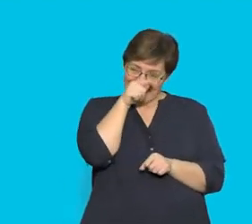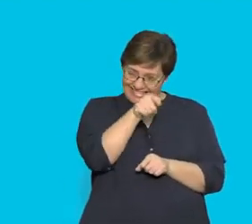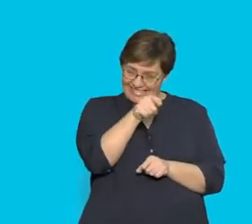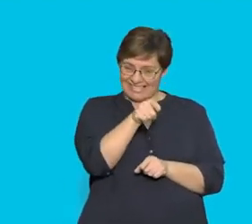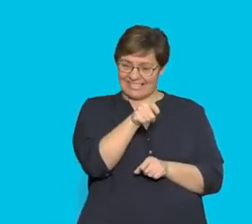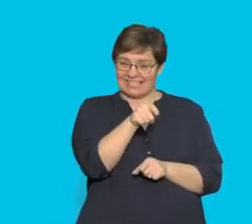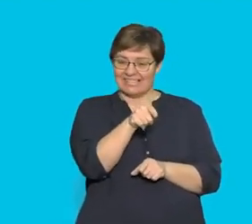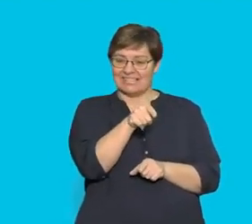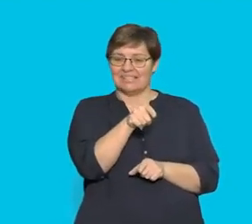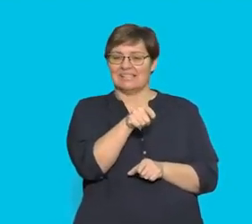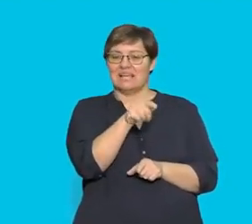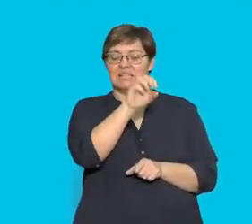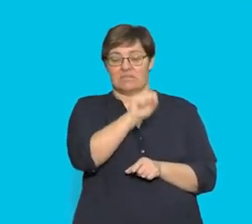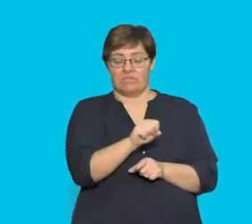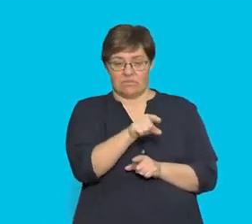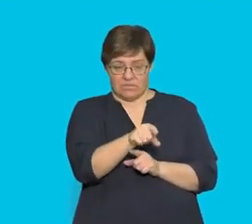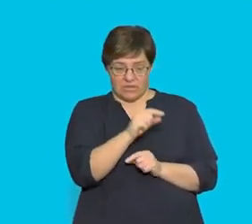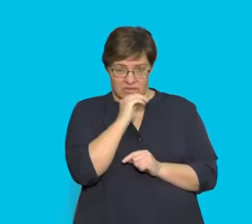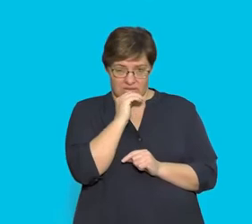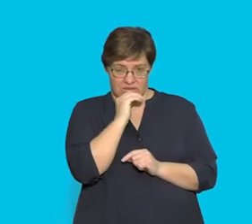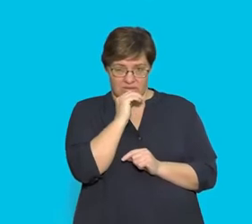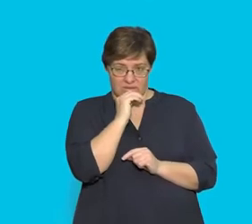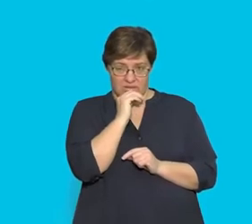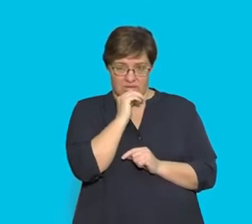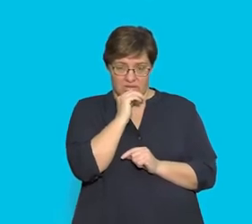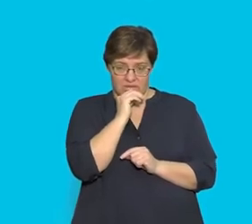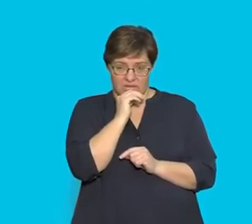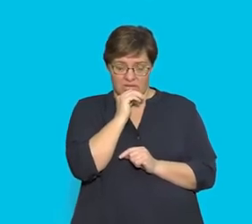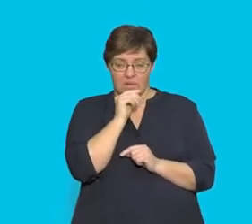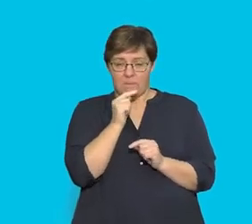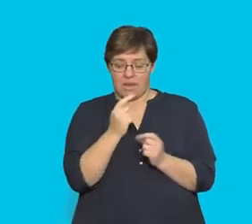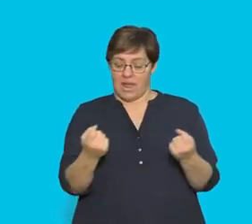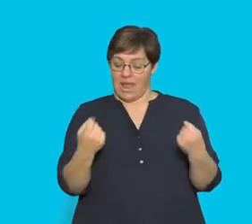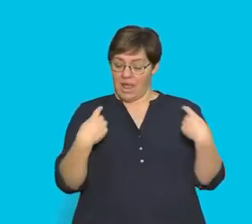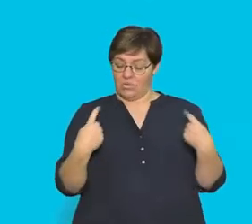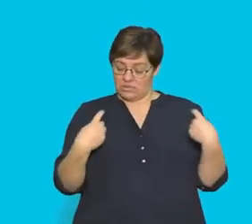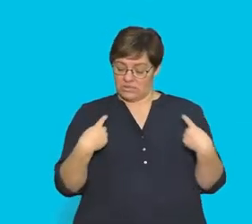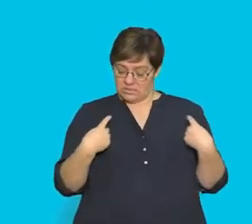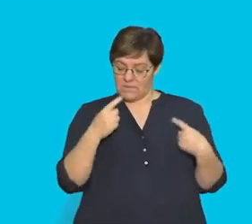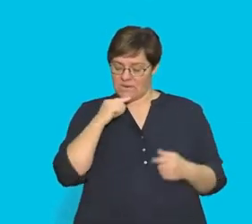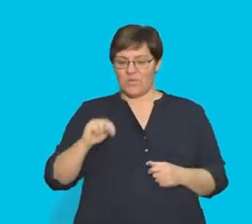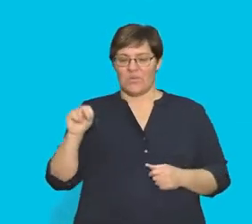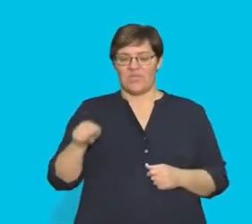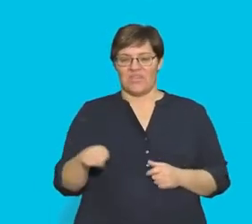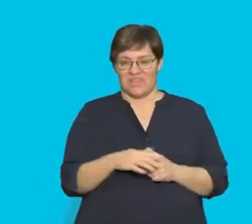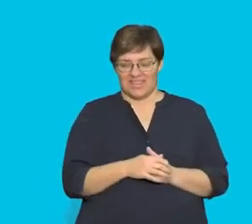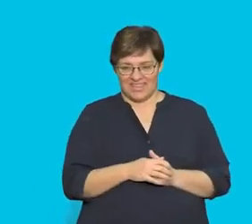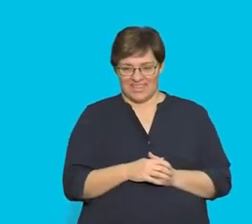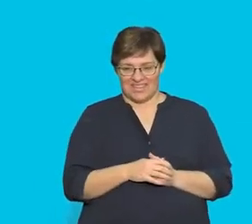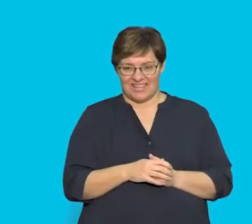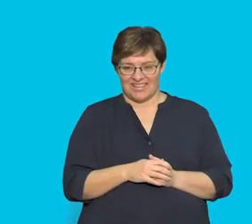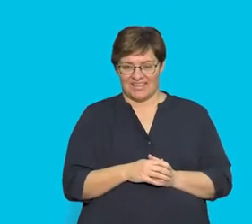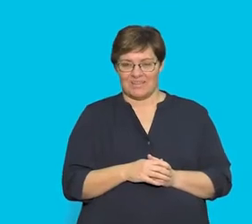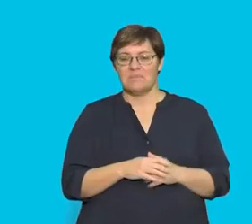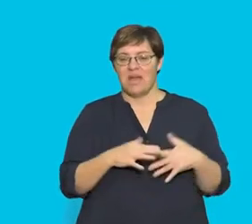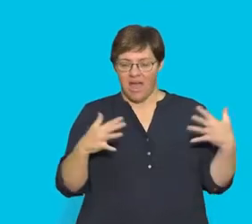So when the fields are all going in, that means that this must be a south pole. And so you'll see that